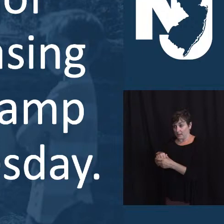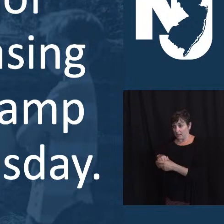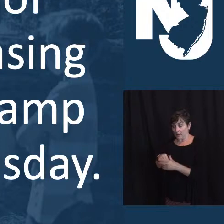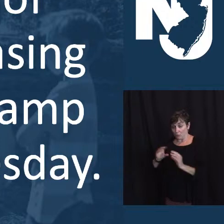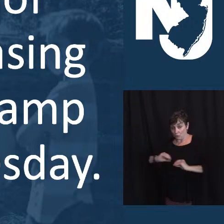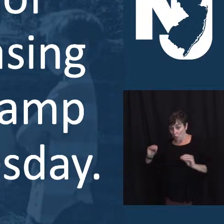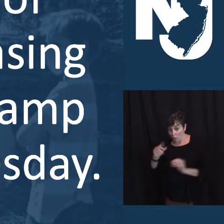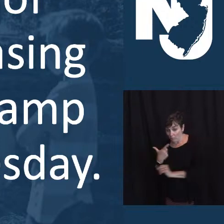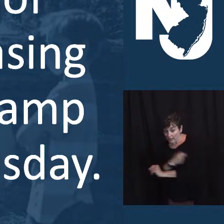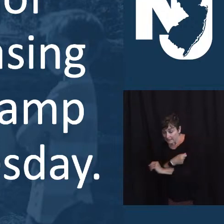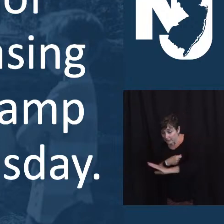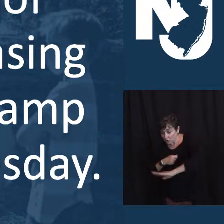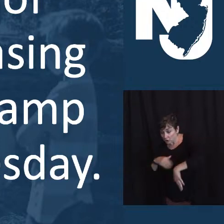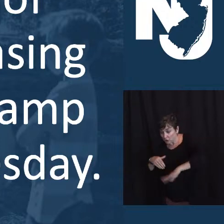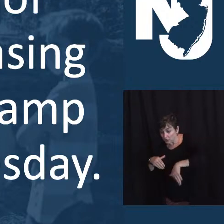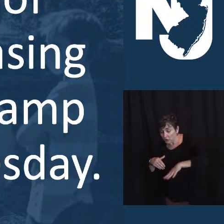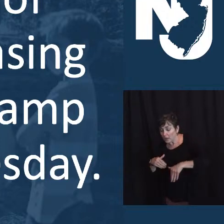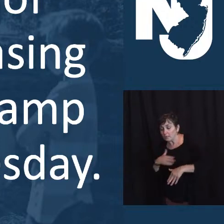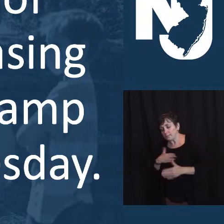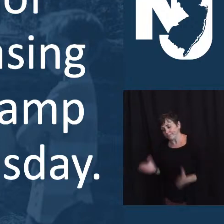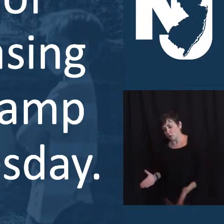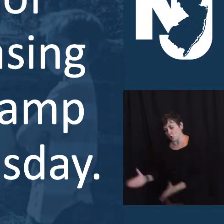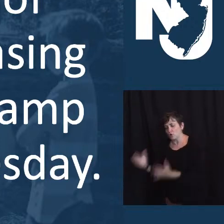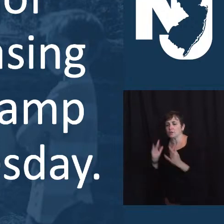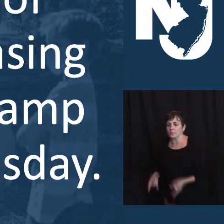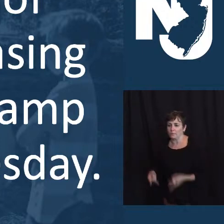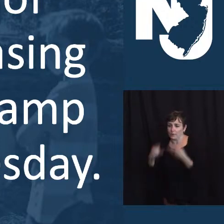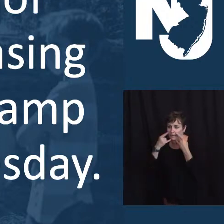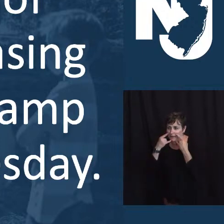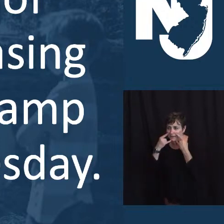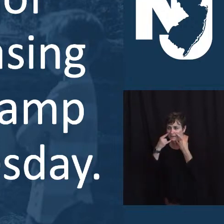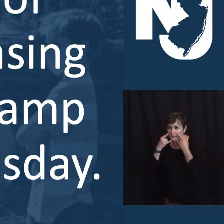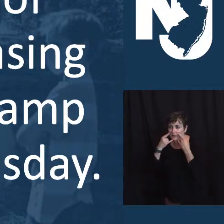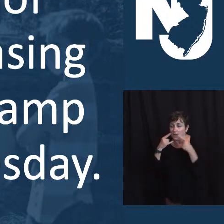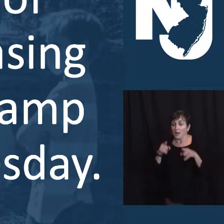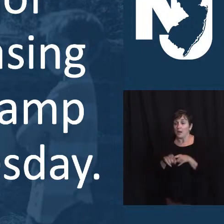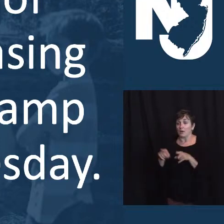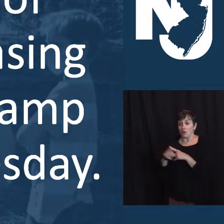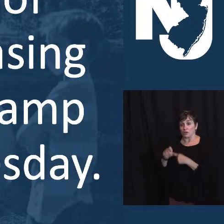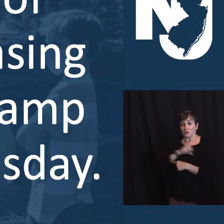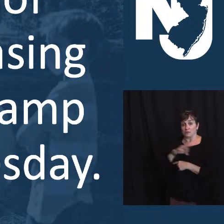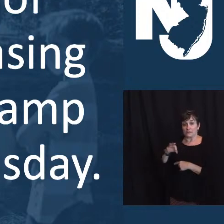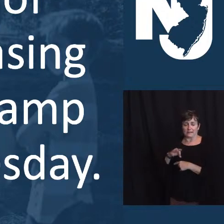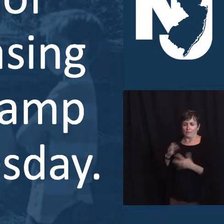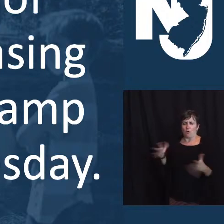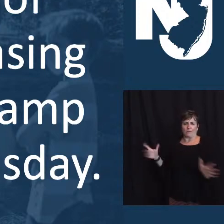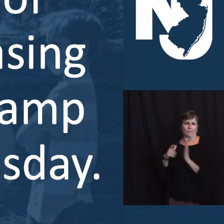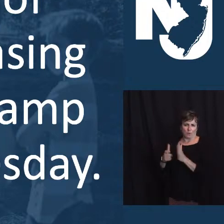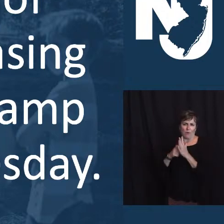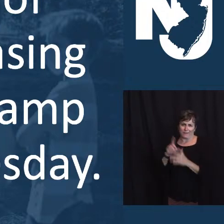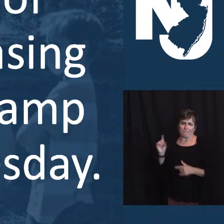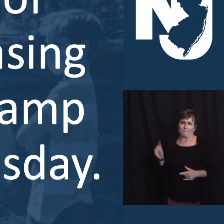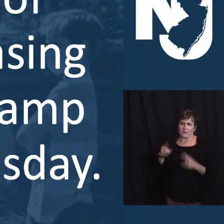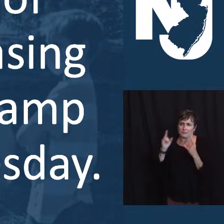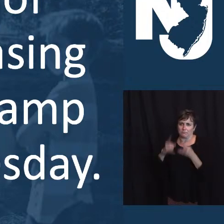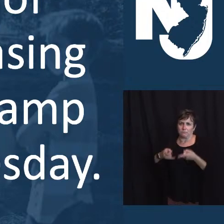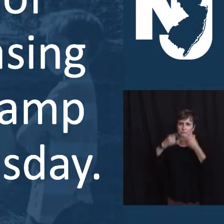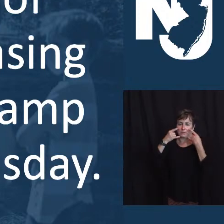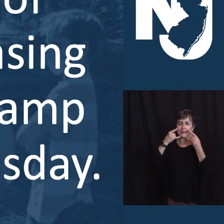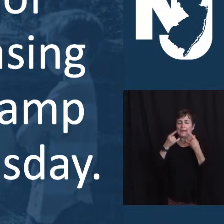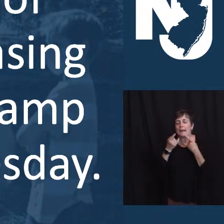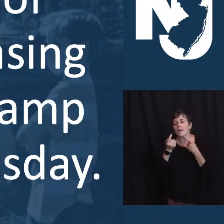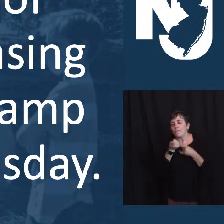be strongly encouraged to wear a mask, while any unvaccinated staffers will be required to mask up with only limited exceptions.